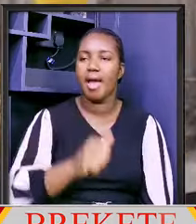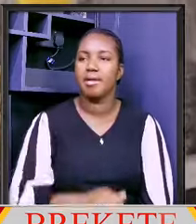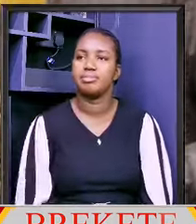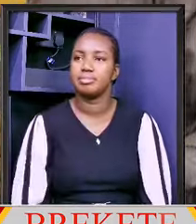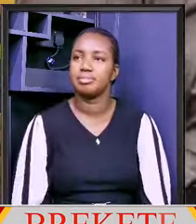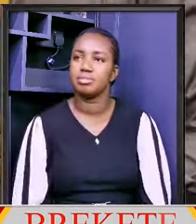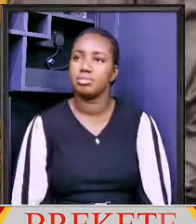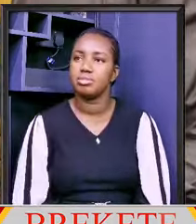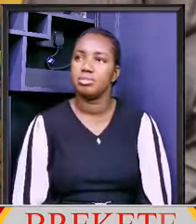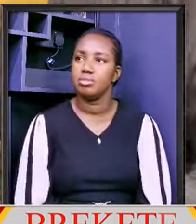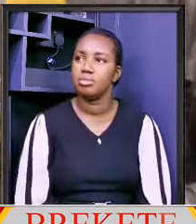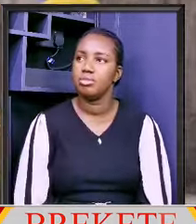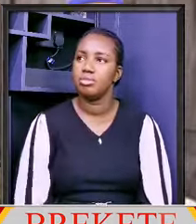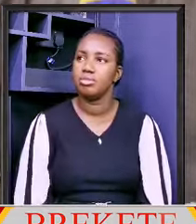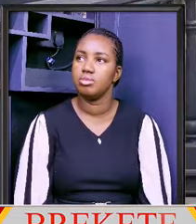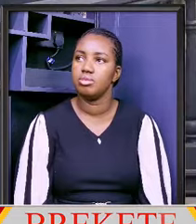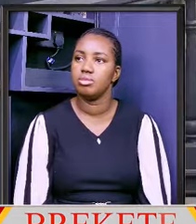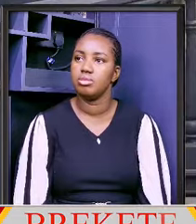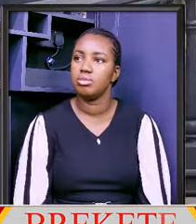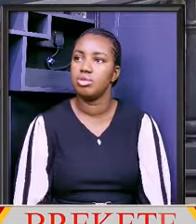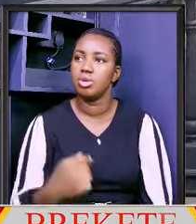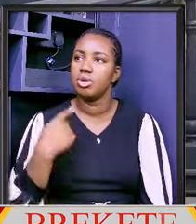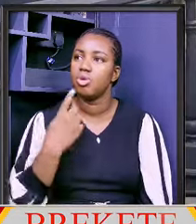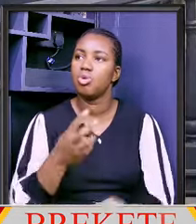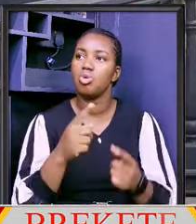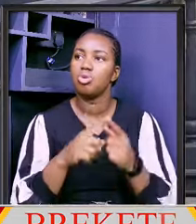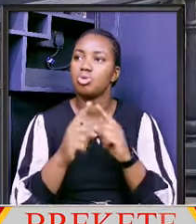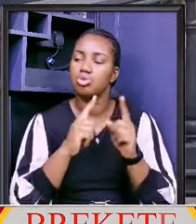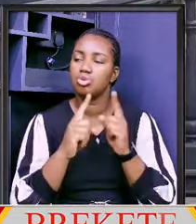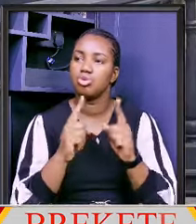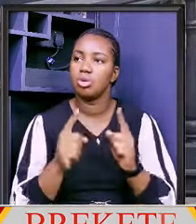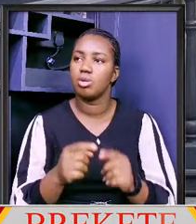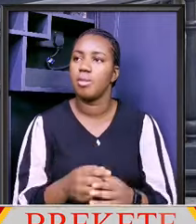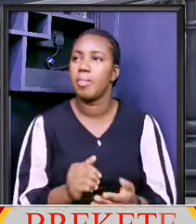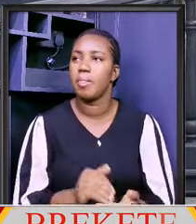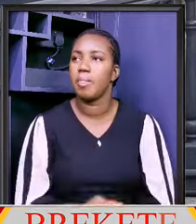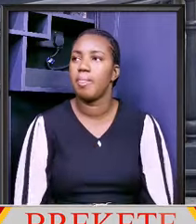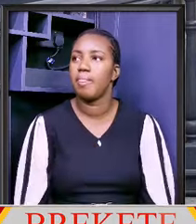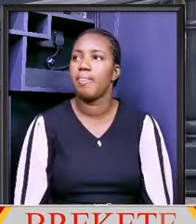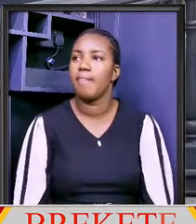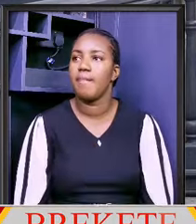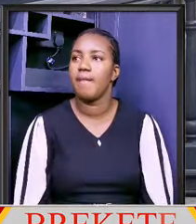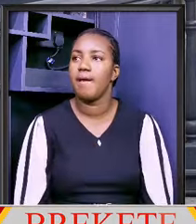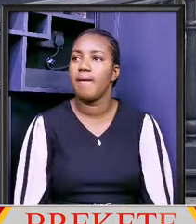So, who won't talk again? Meduguri, you never talk.